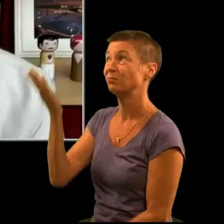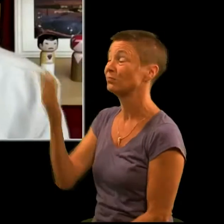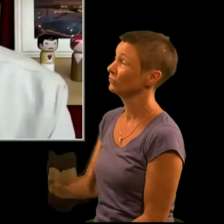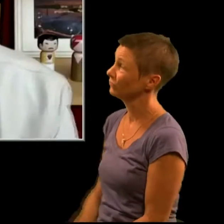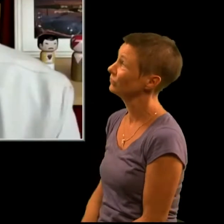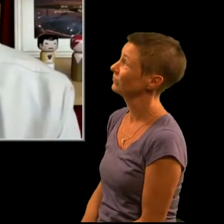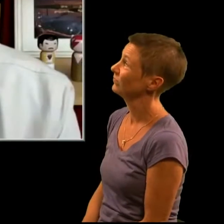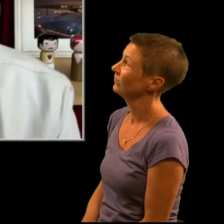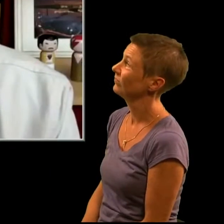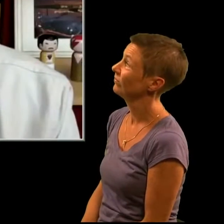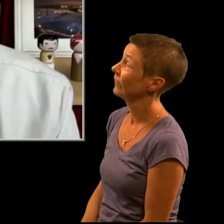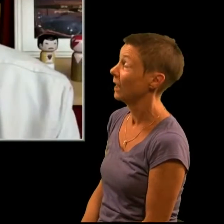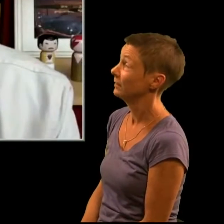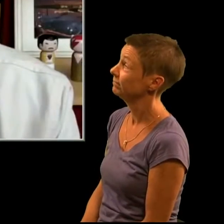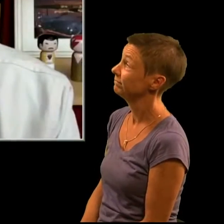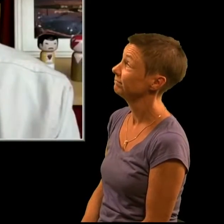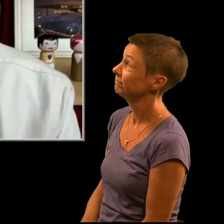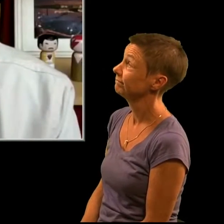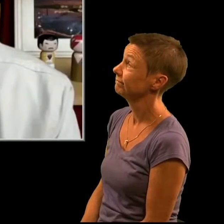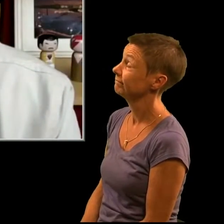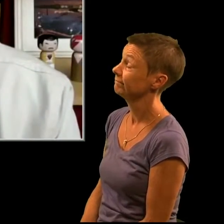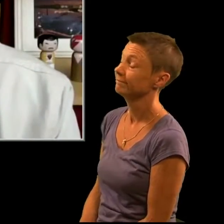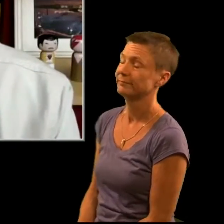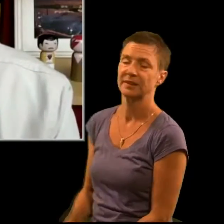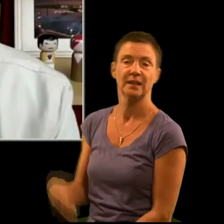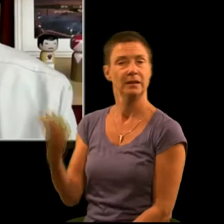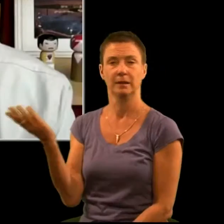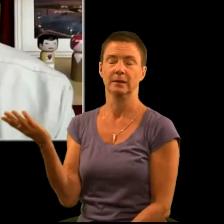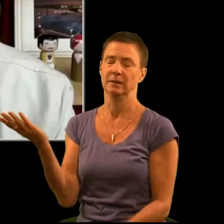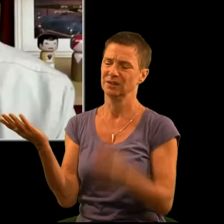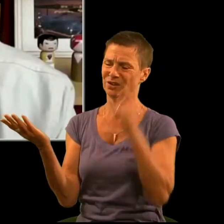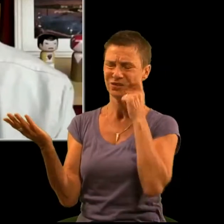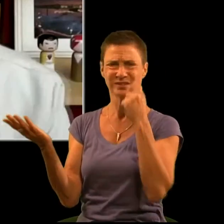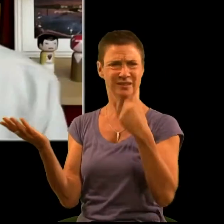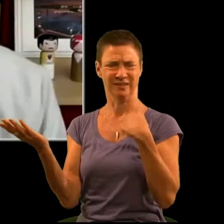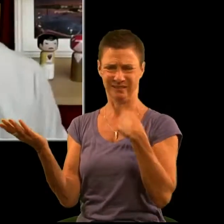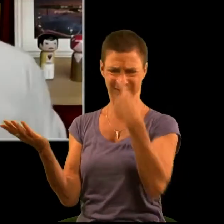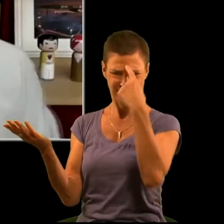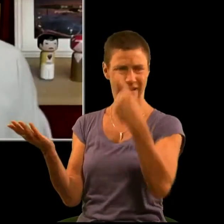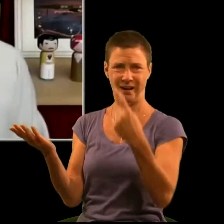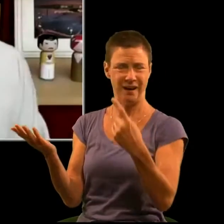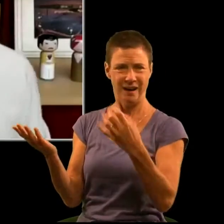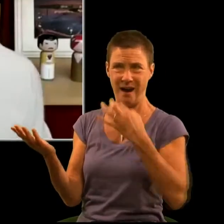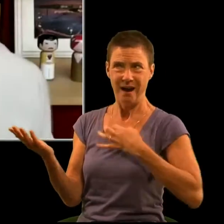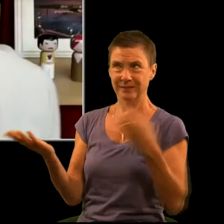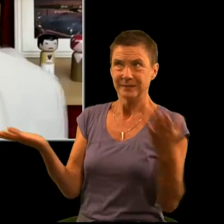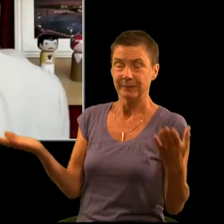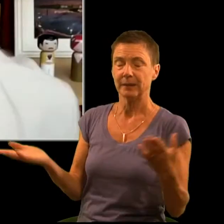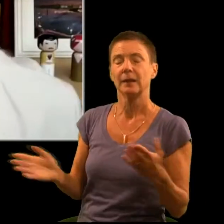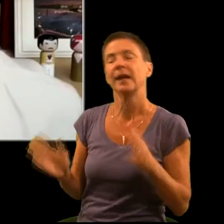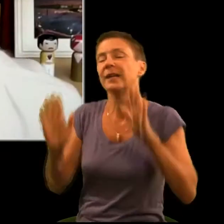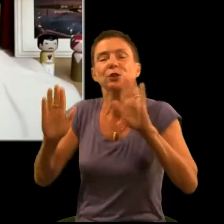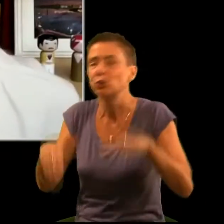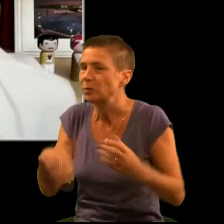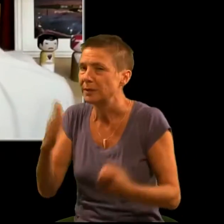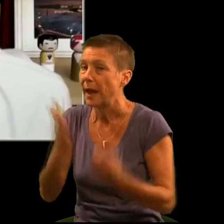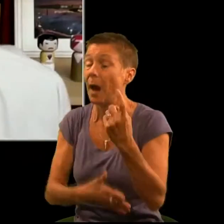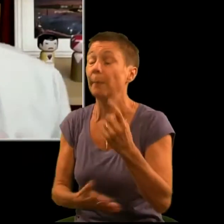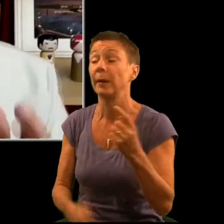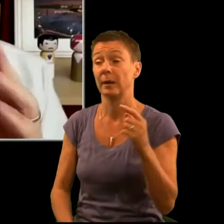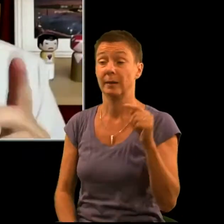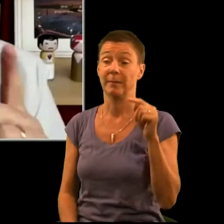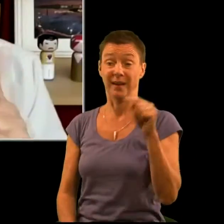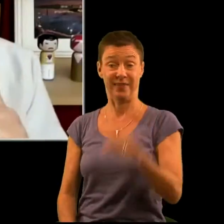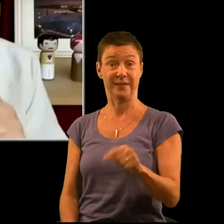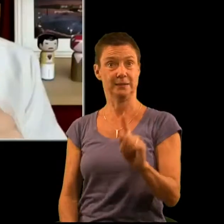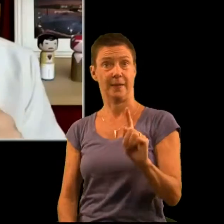Okay. How dare you impute my... No. It shouldn't happen, but these are